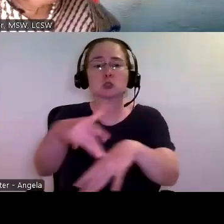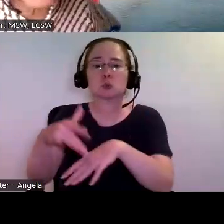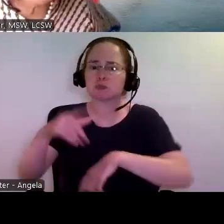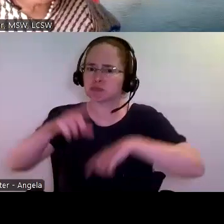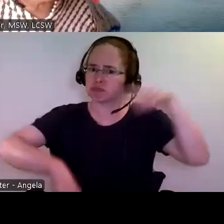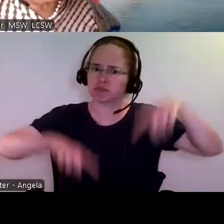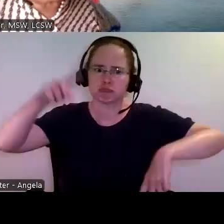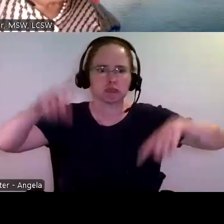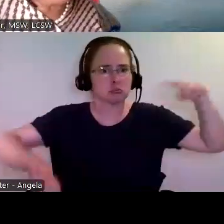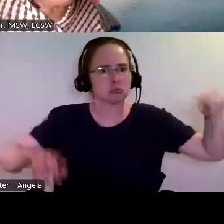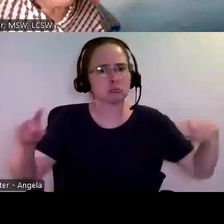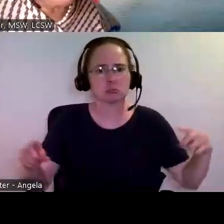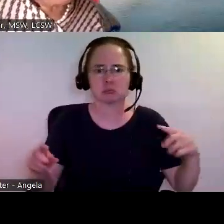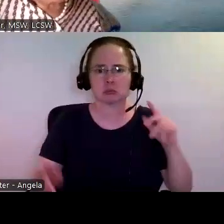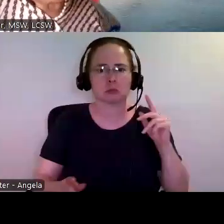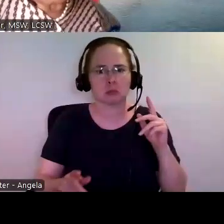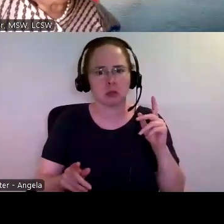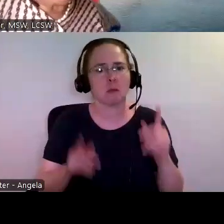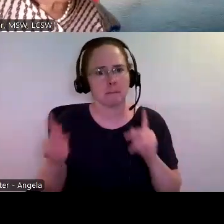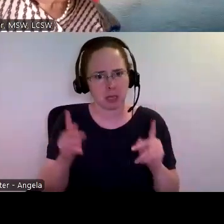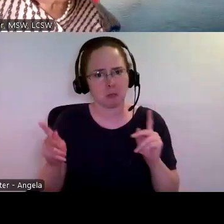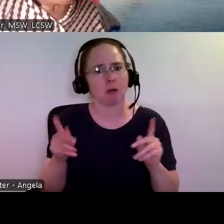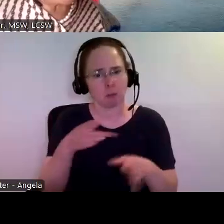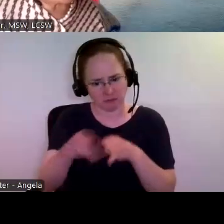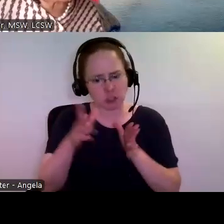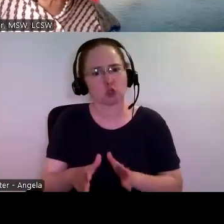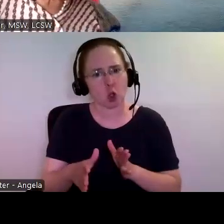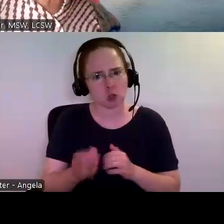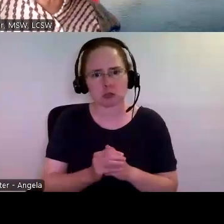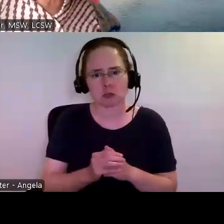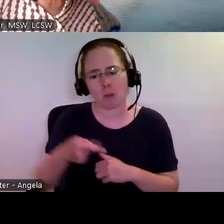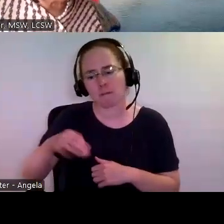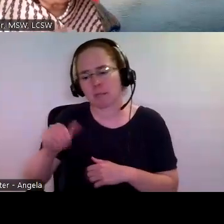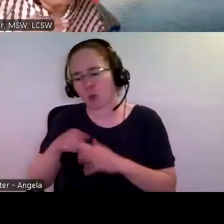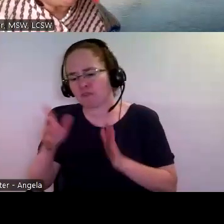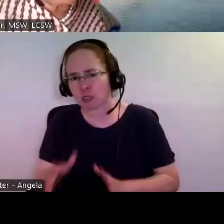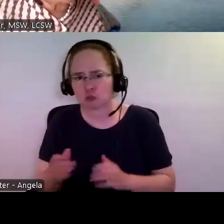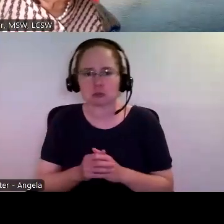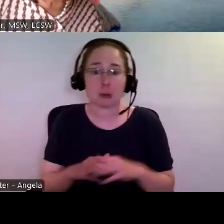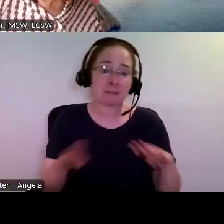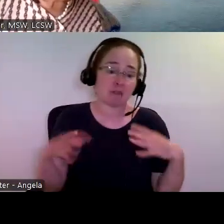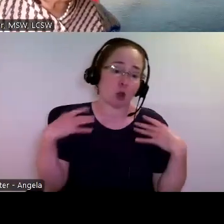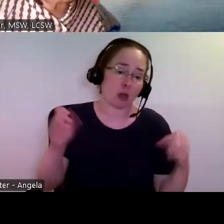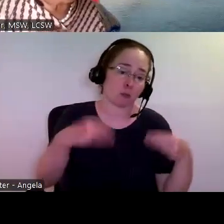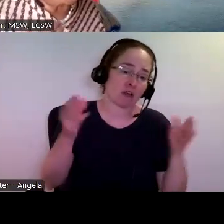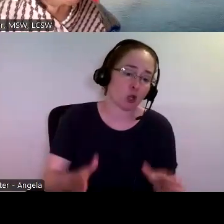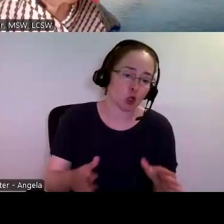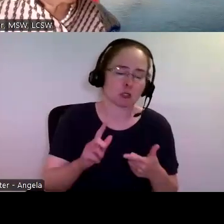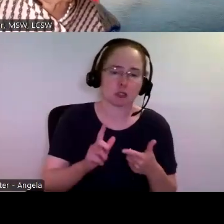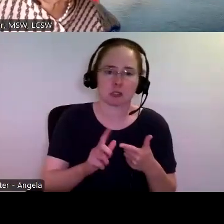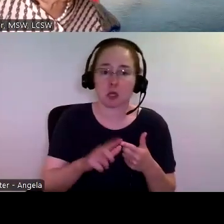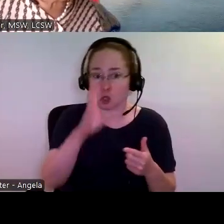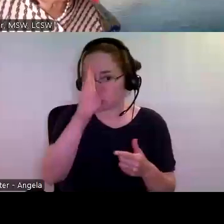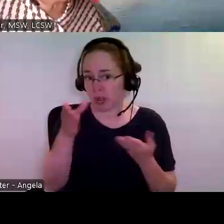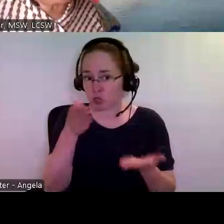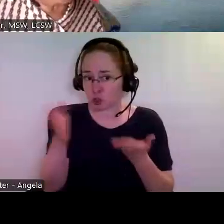vast cross-section of professionals, paraprofessionals, such as behavioral health providers, direct